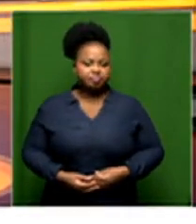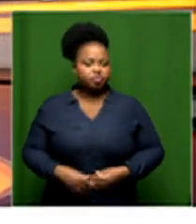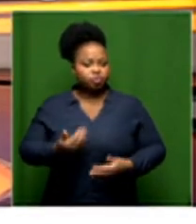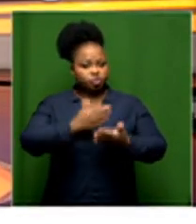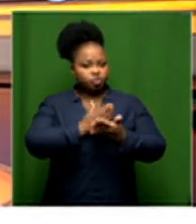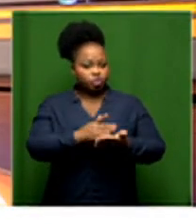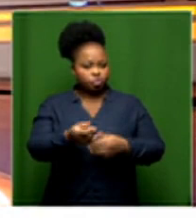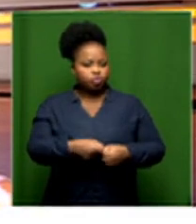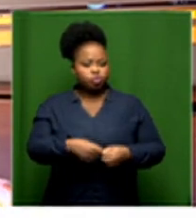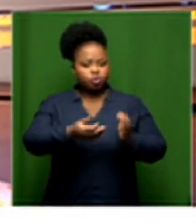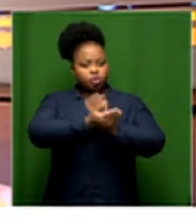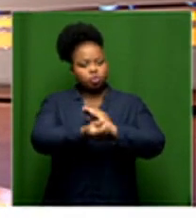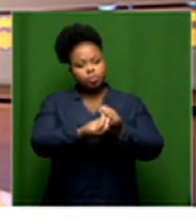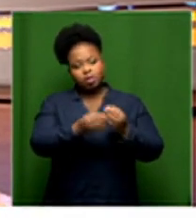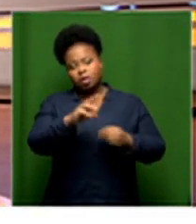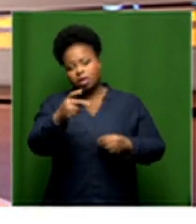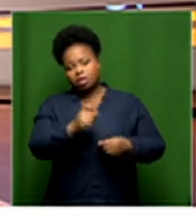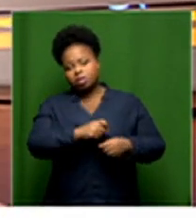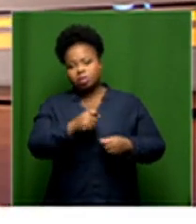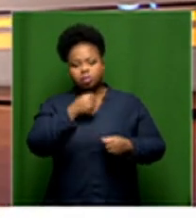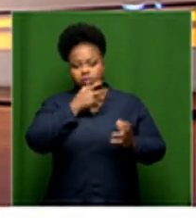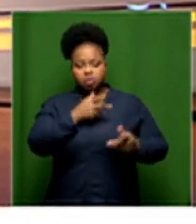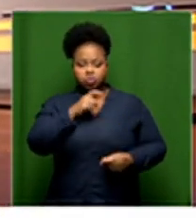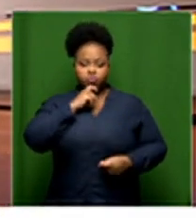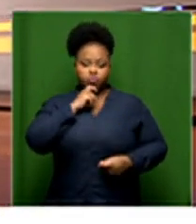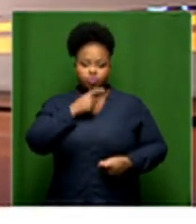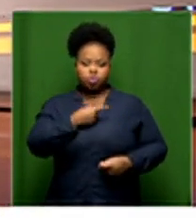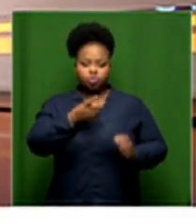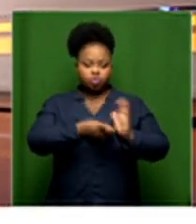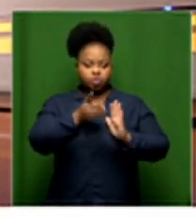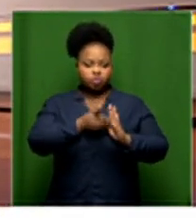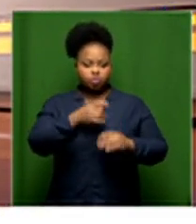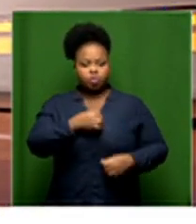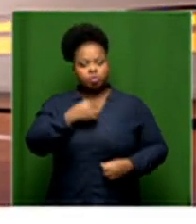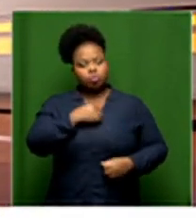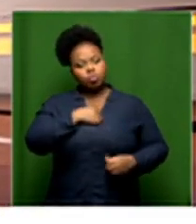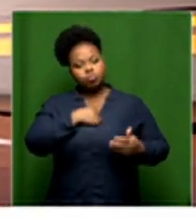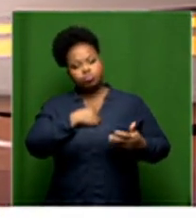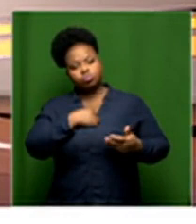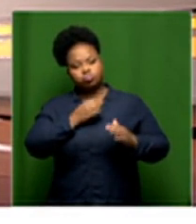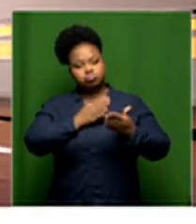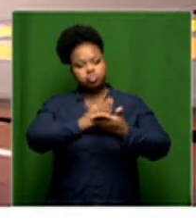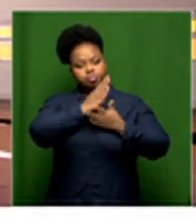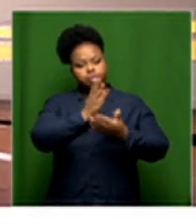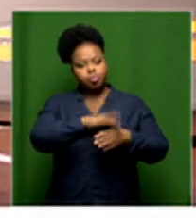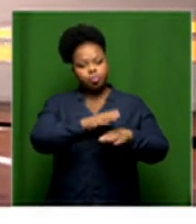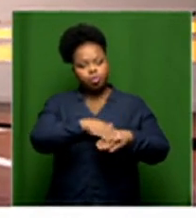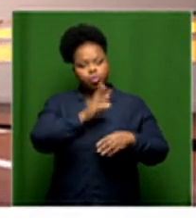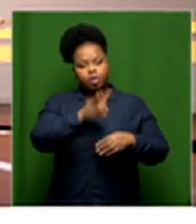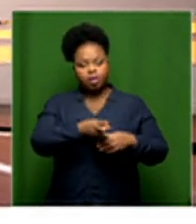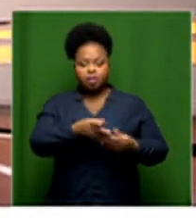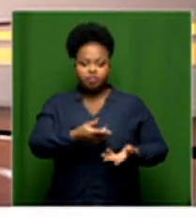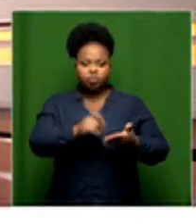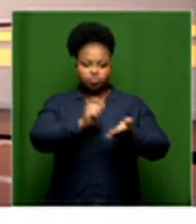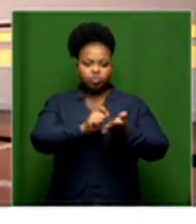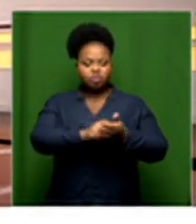your songwriting skills with the other artists, or are you simply going to use them to develop your artistry and your career a bit further? Like in terms